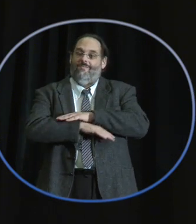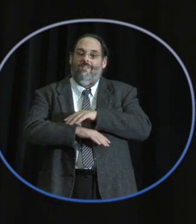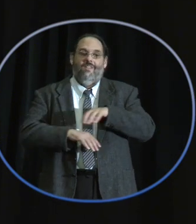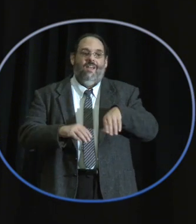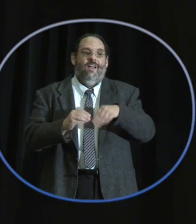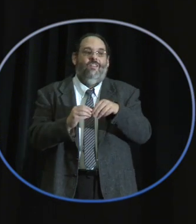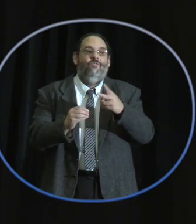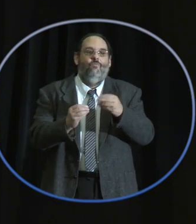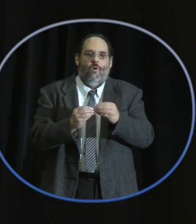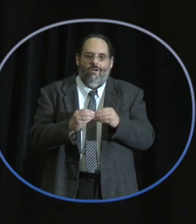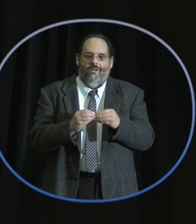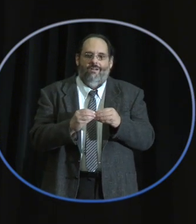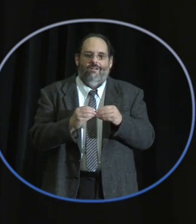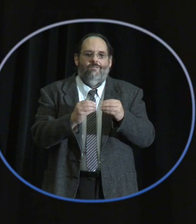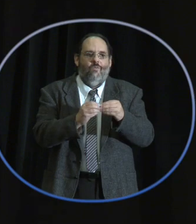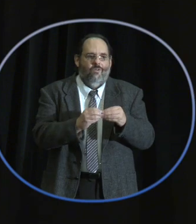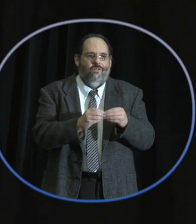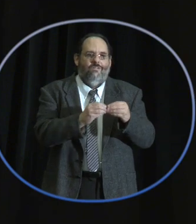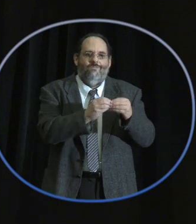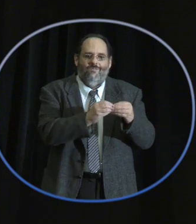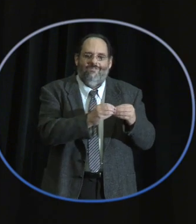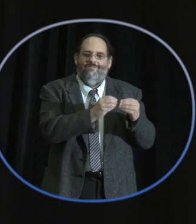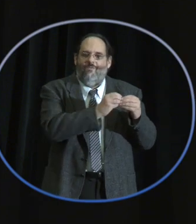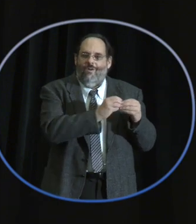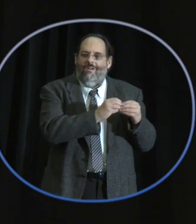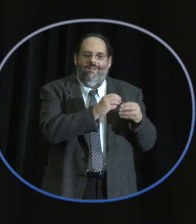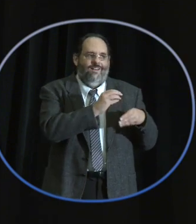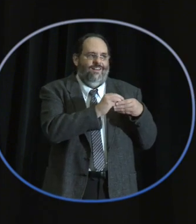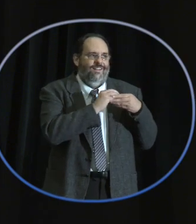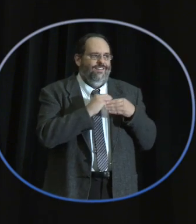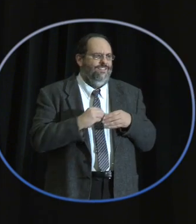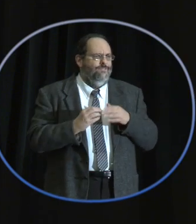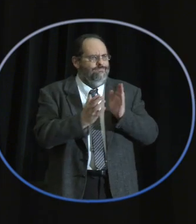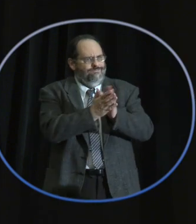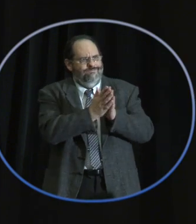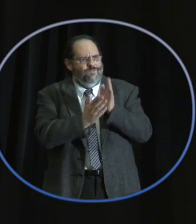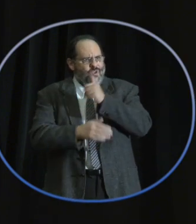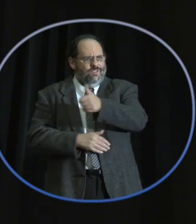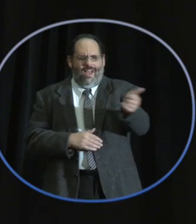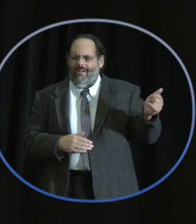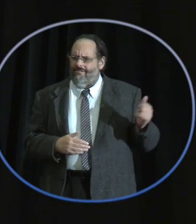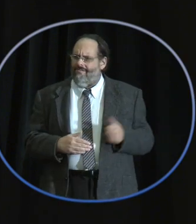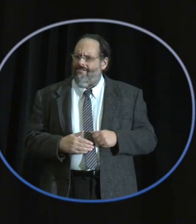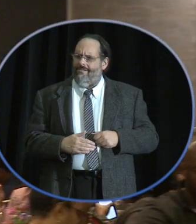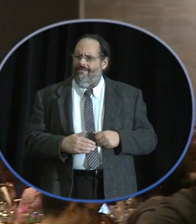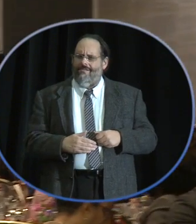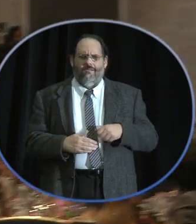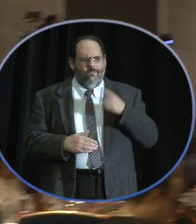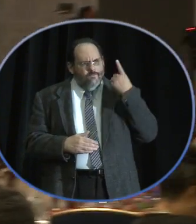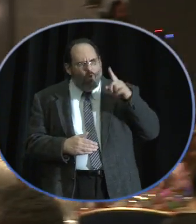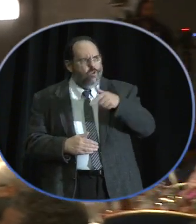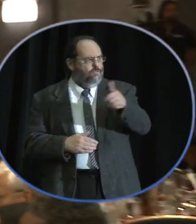added two more tables, and then we added two more tables. So give y'all selves a round of applause.